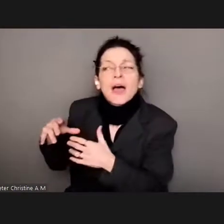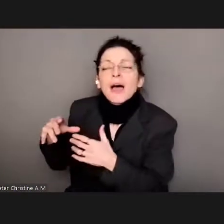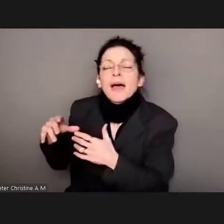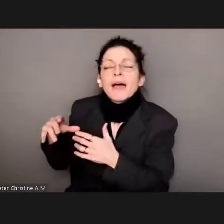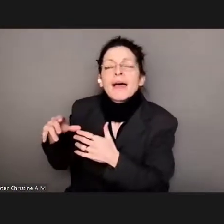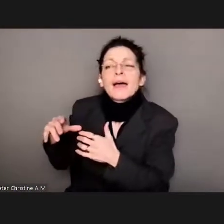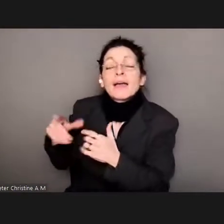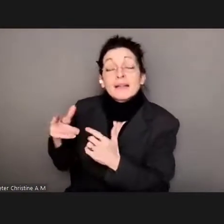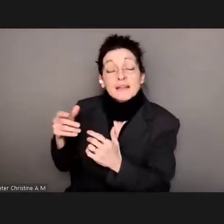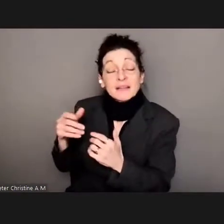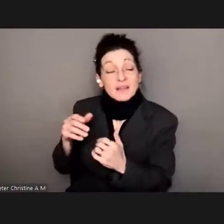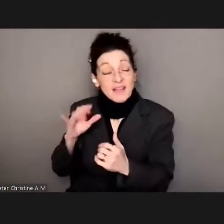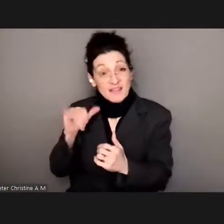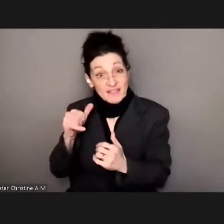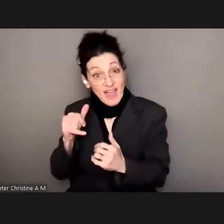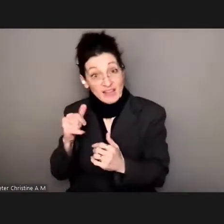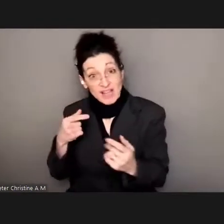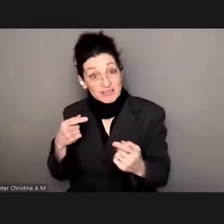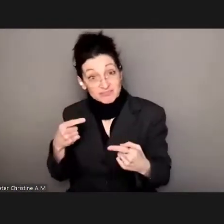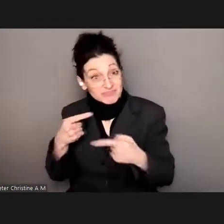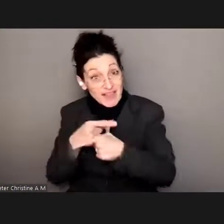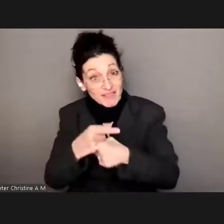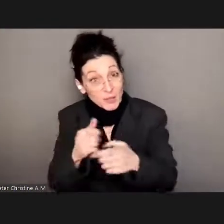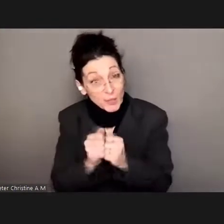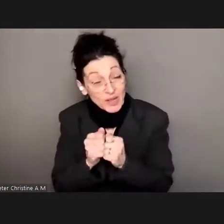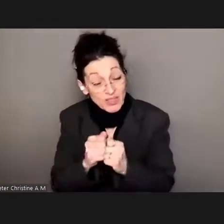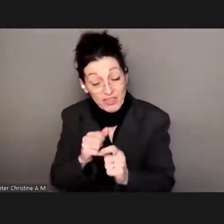that purpose? And